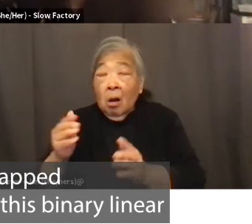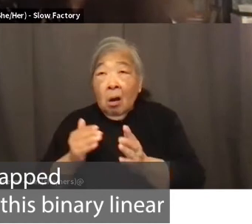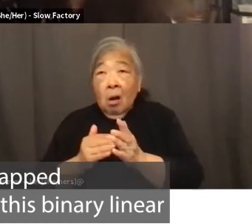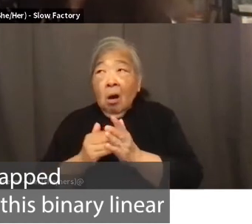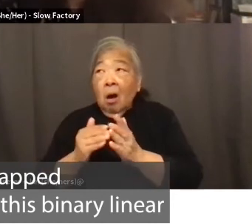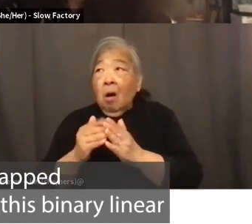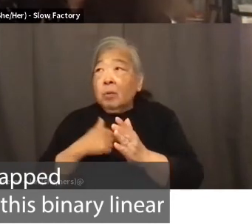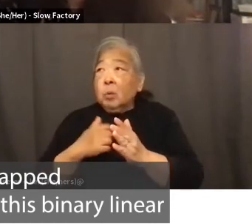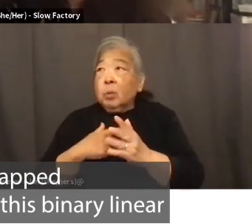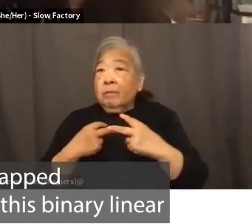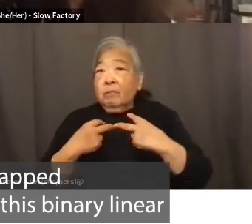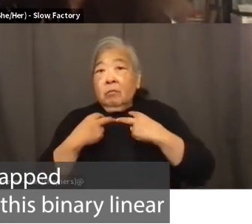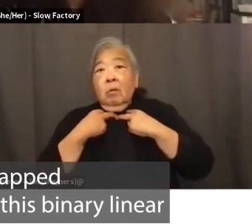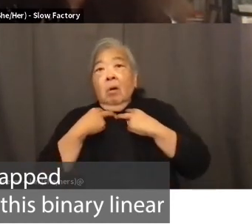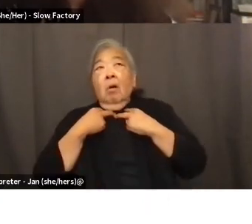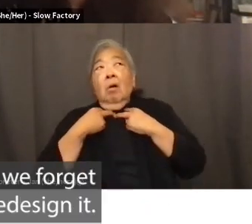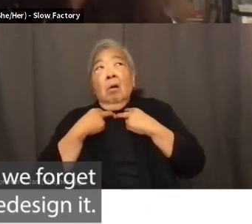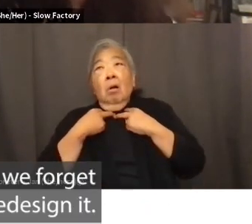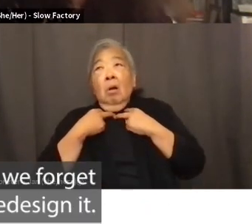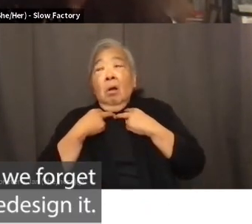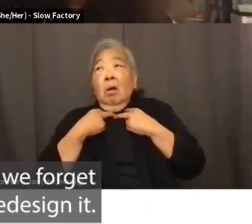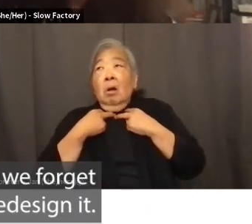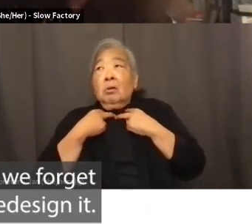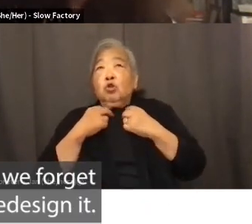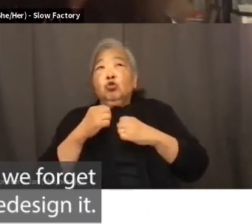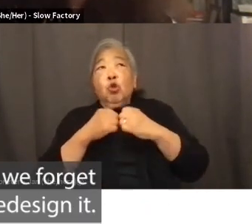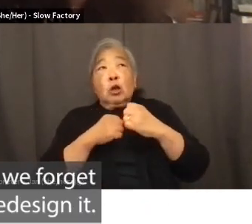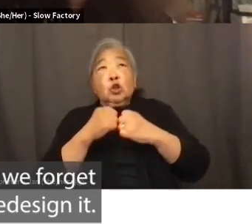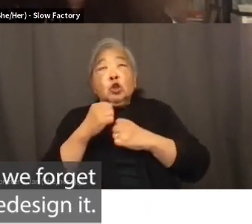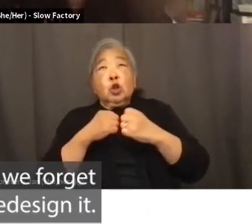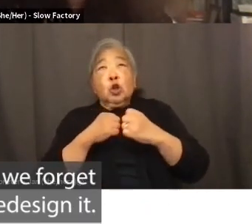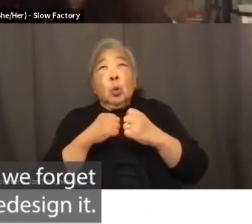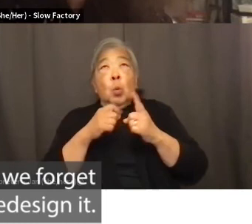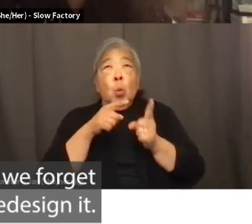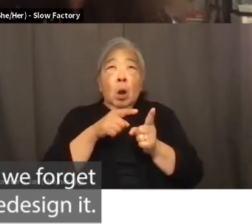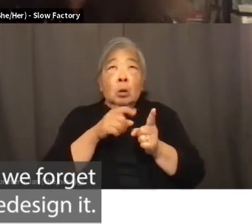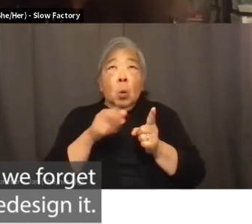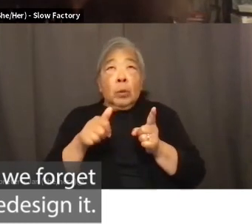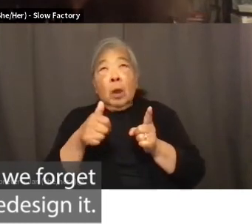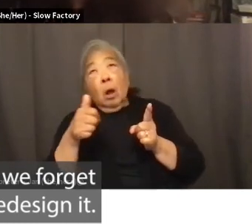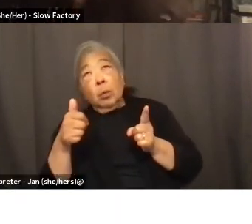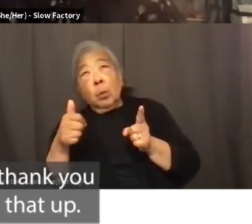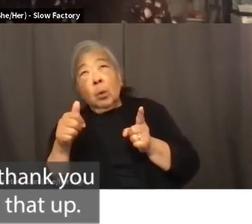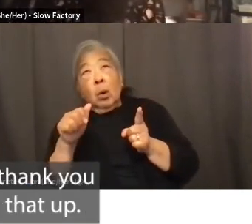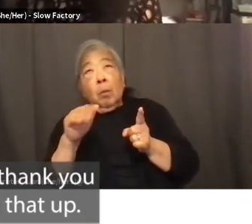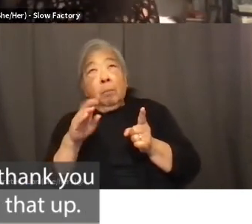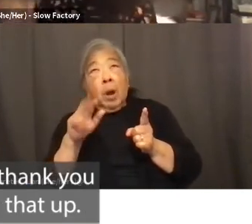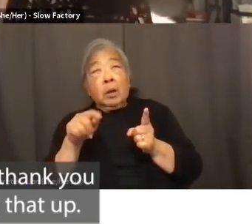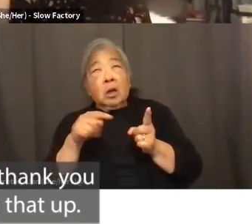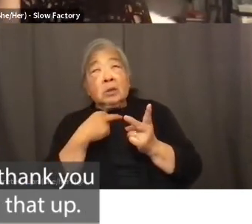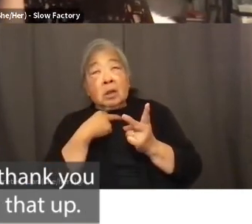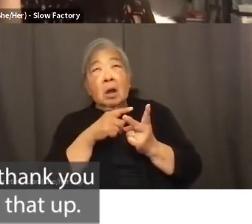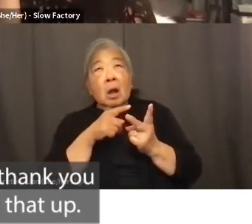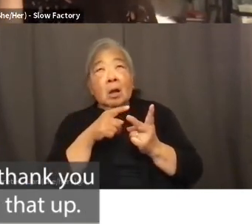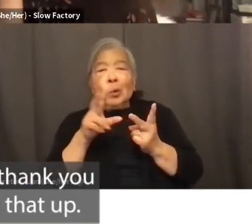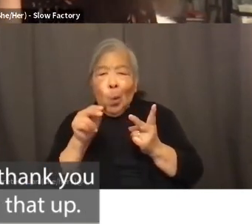this binary linear structure that we forget that we can redesign it, you know. So thank you for